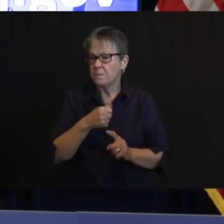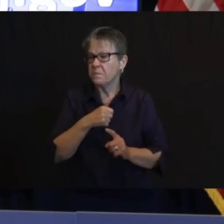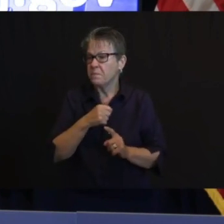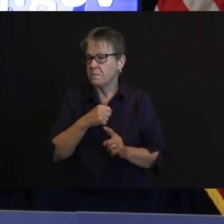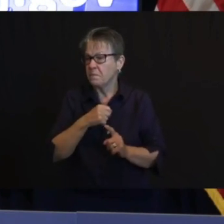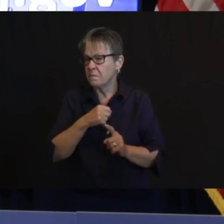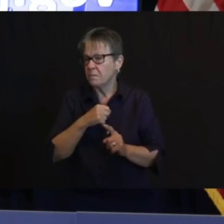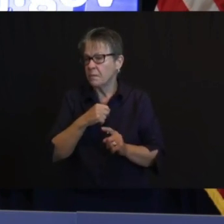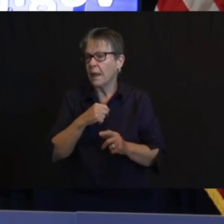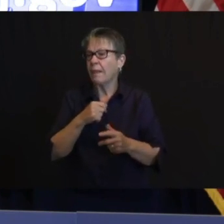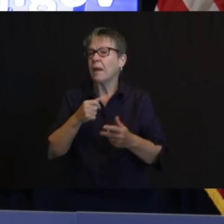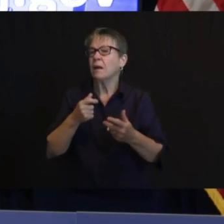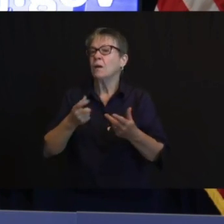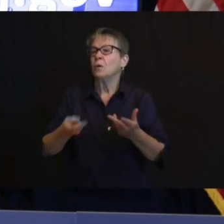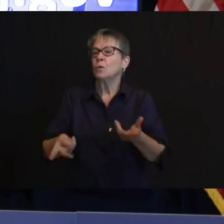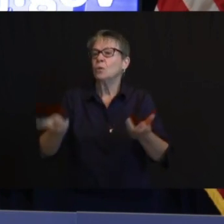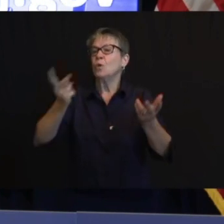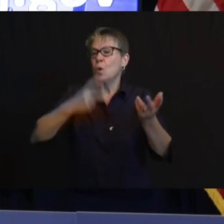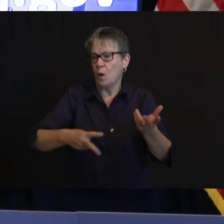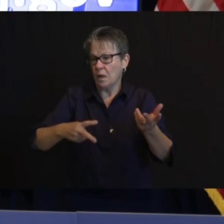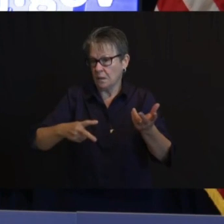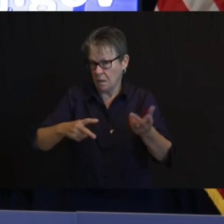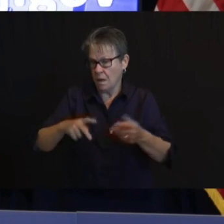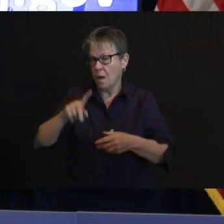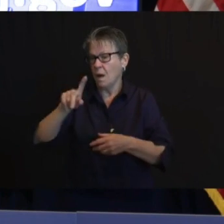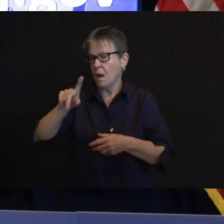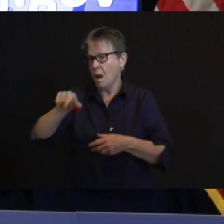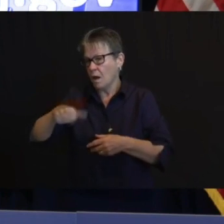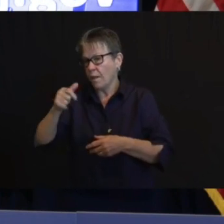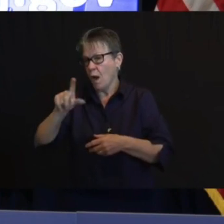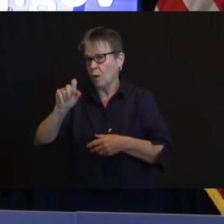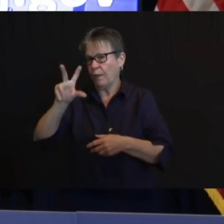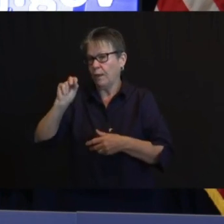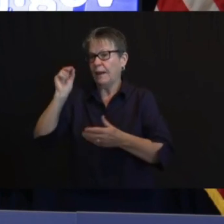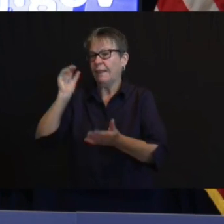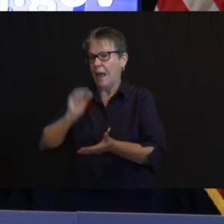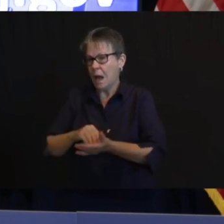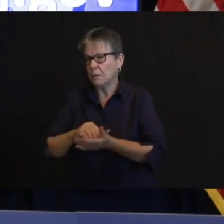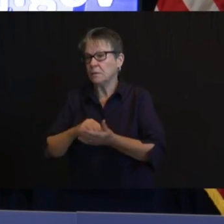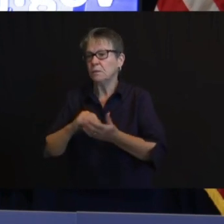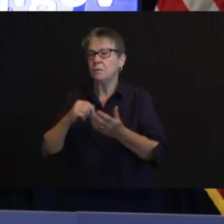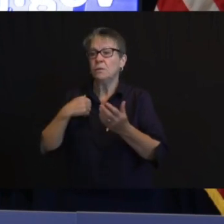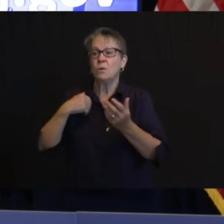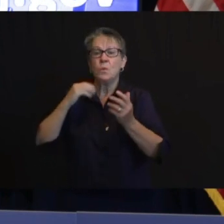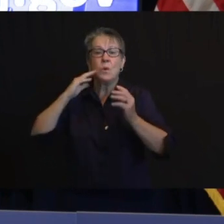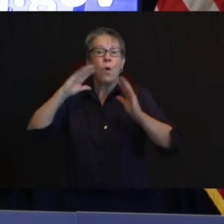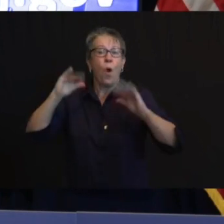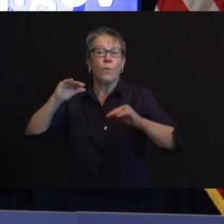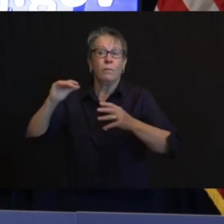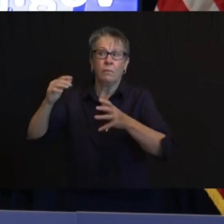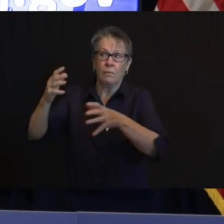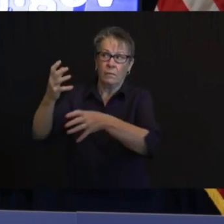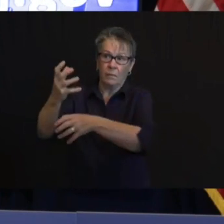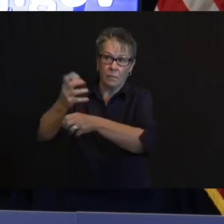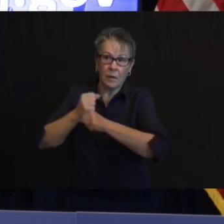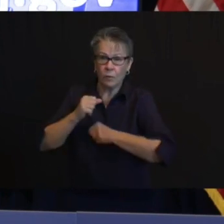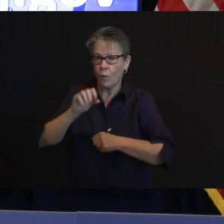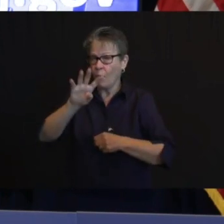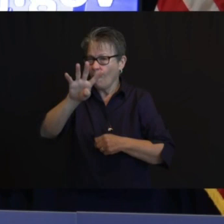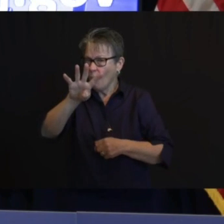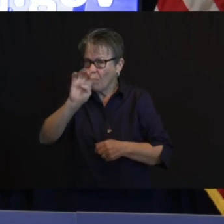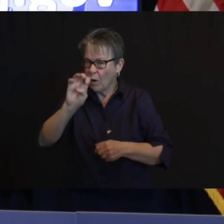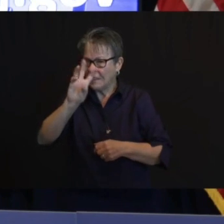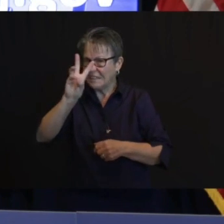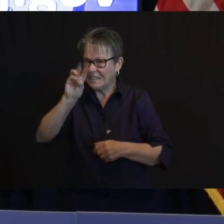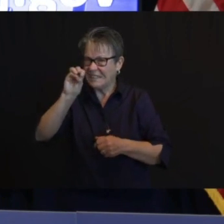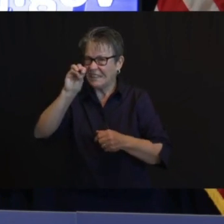cadence, another 100,000 probably 2 weeks later. So we are expecting about 460,000 doses.